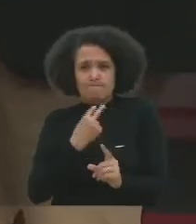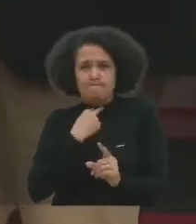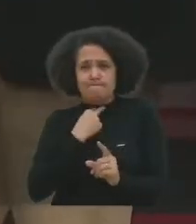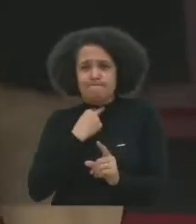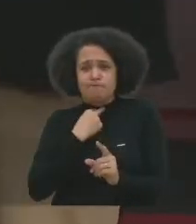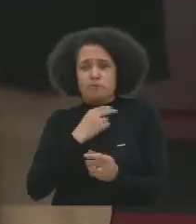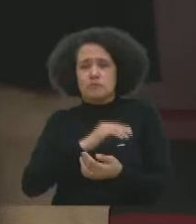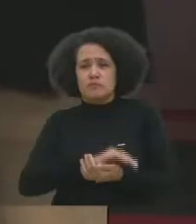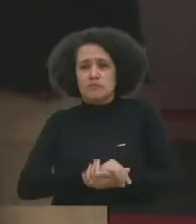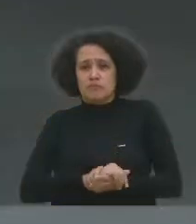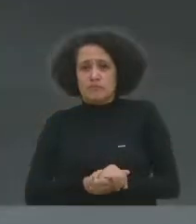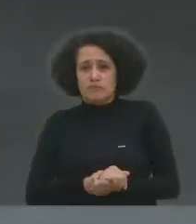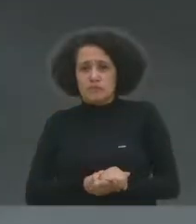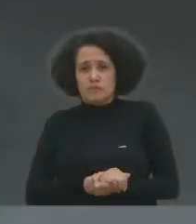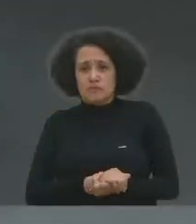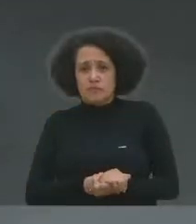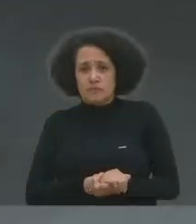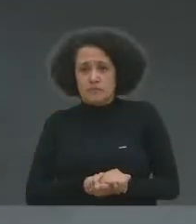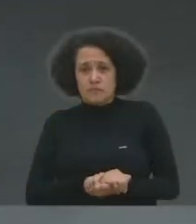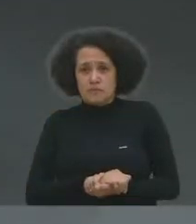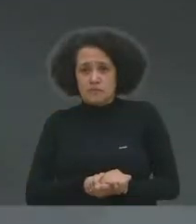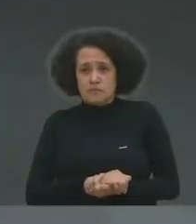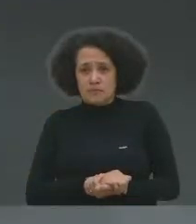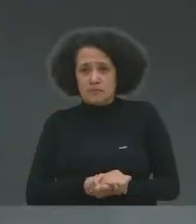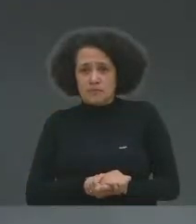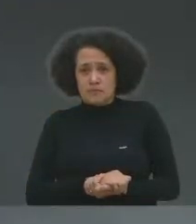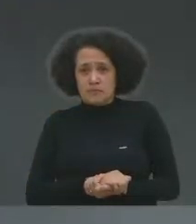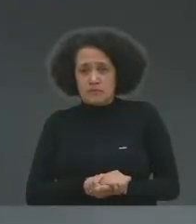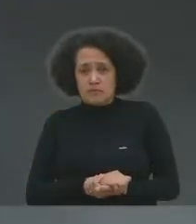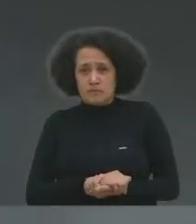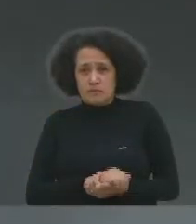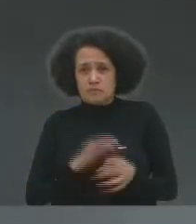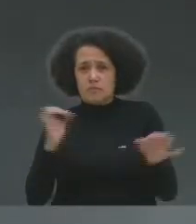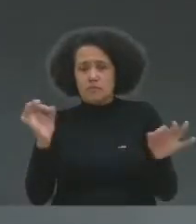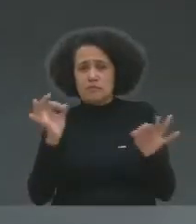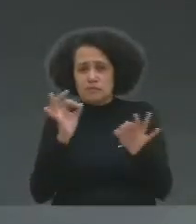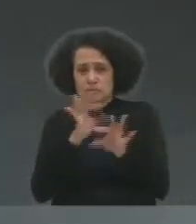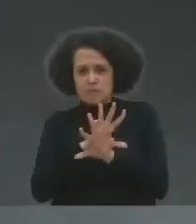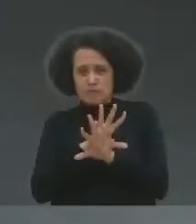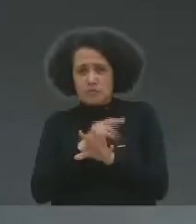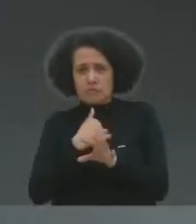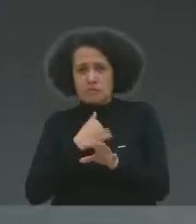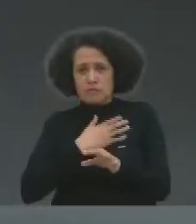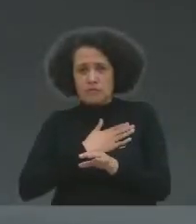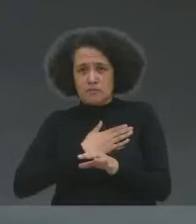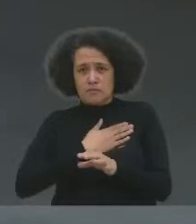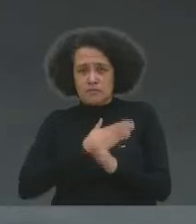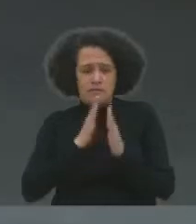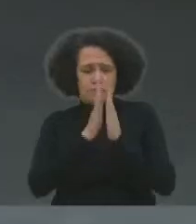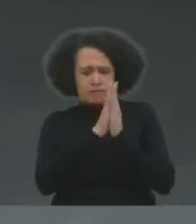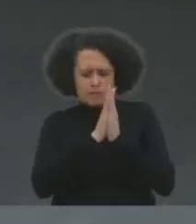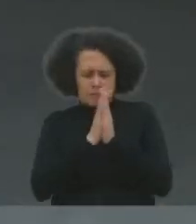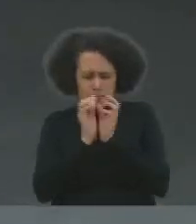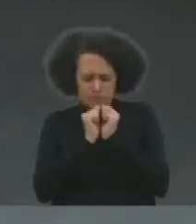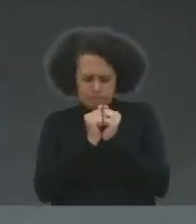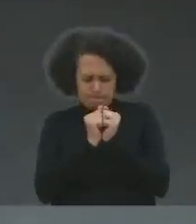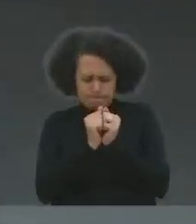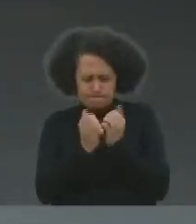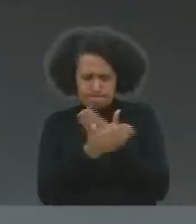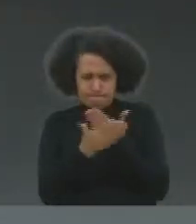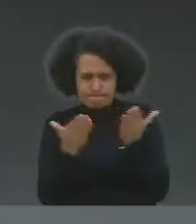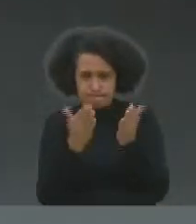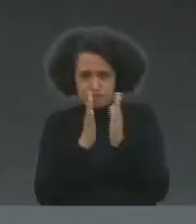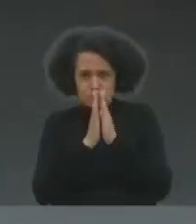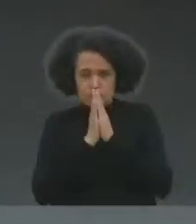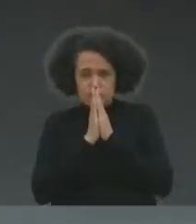I'd like to share a prayer as we close. E encerrando, eu gostaria de orar junto com vocês.